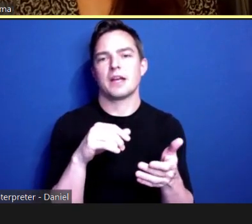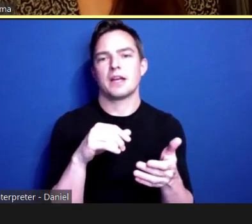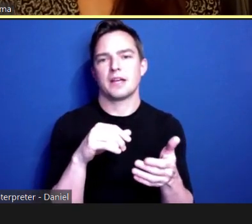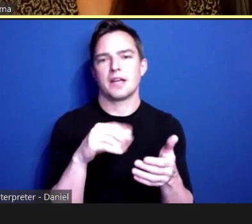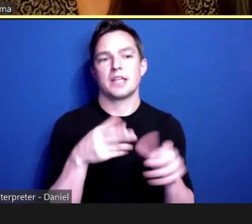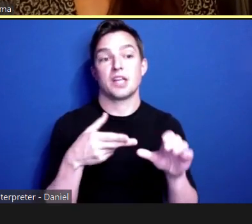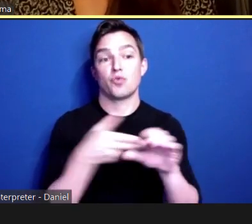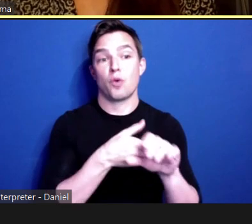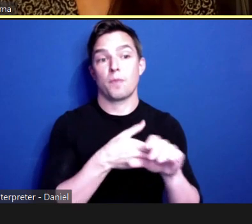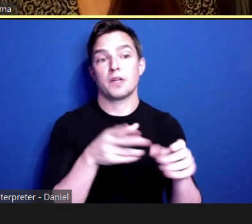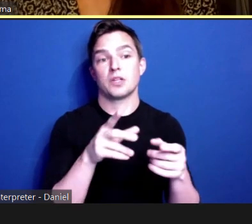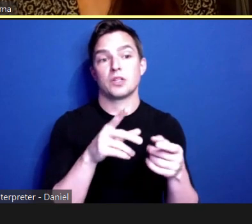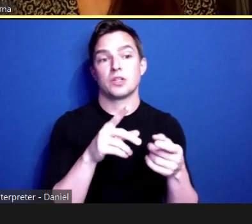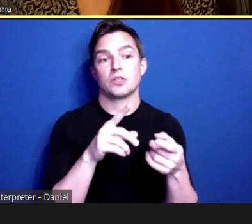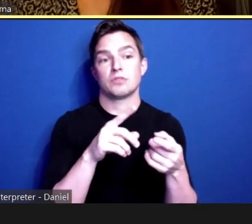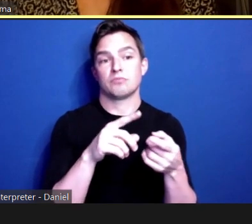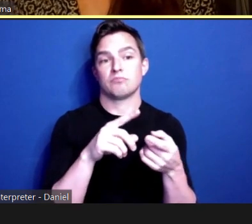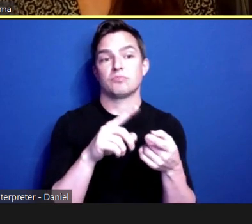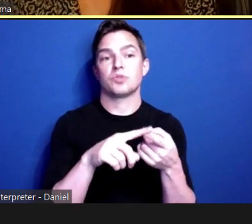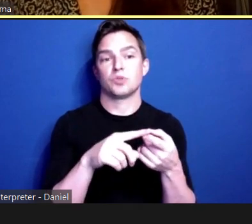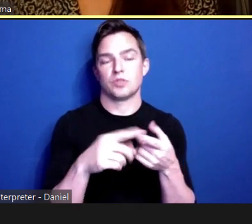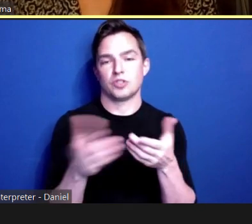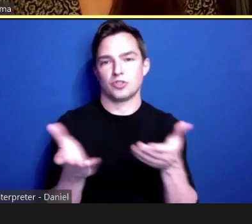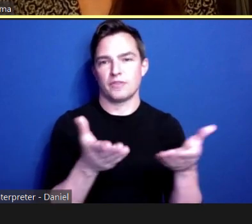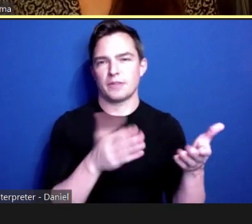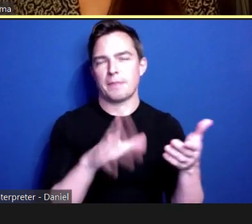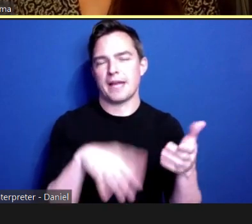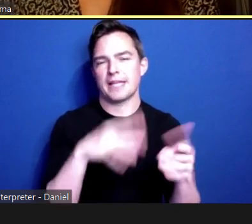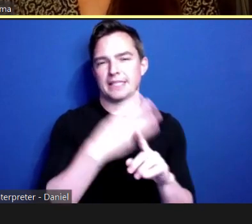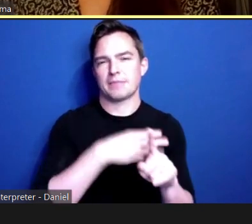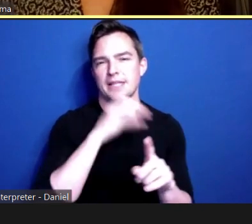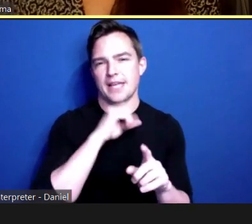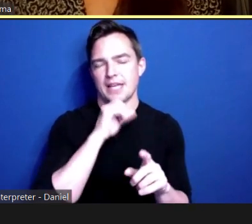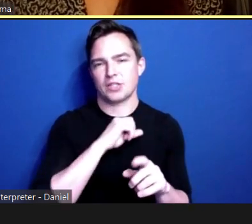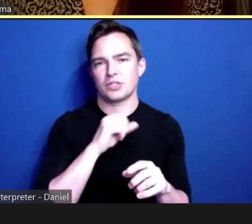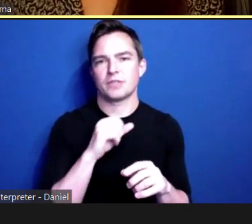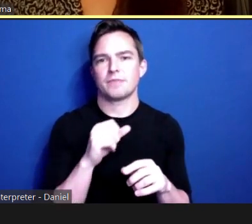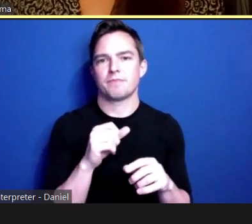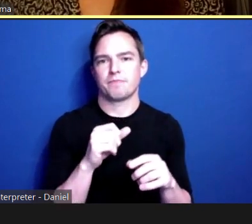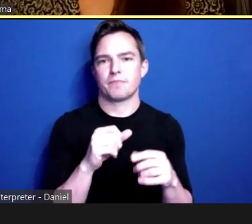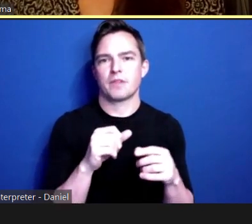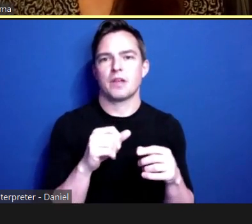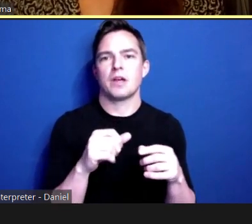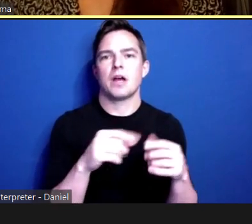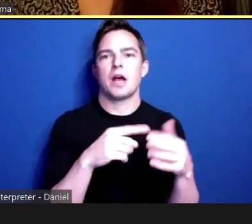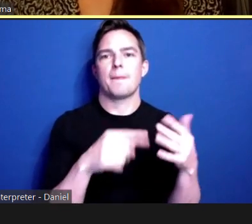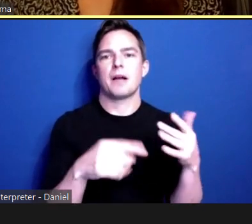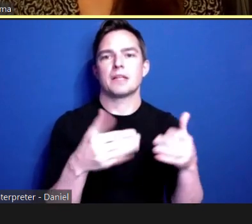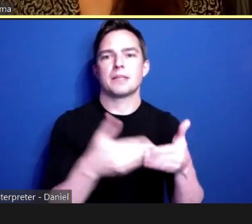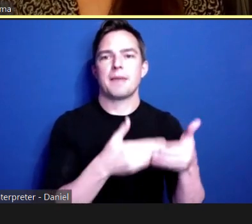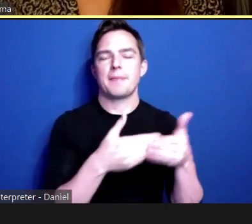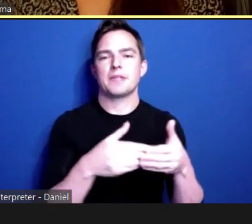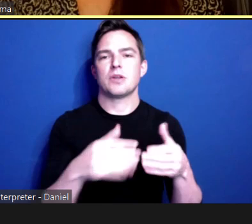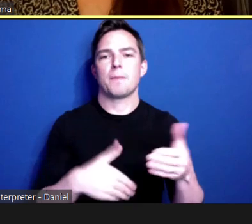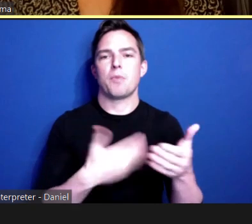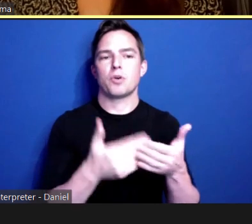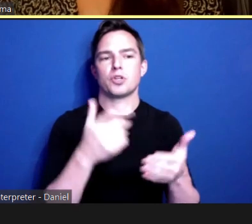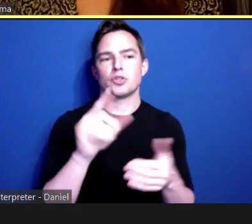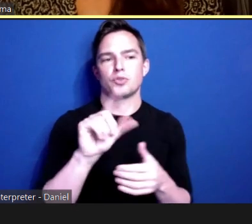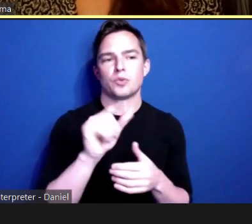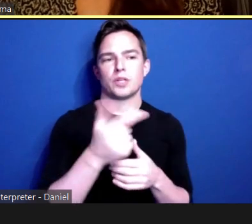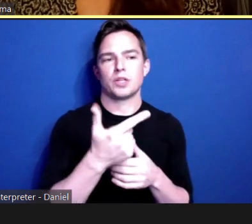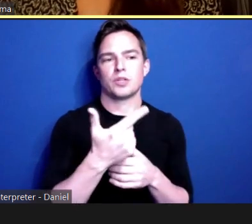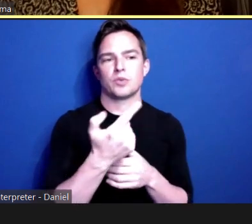enrollment into intervention services by 6 months of age among the babies born in 2021 in